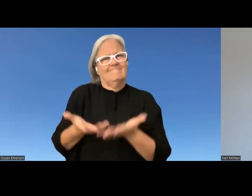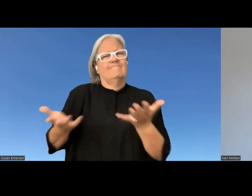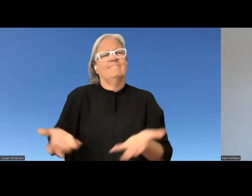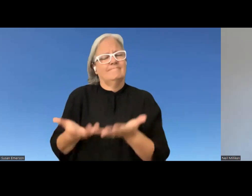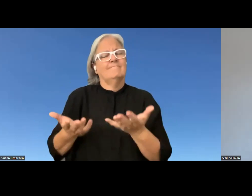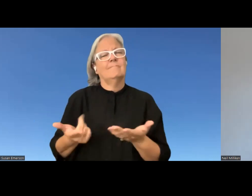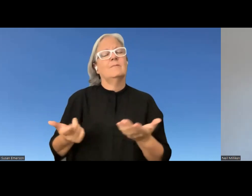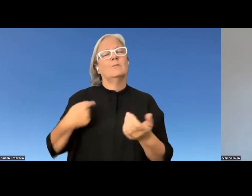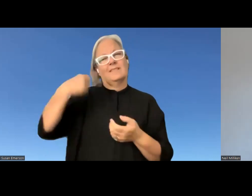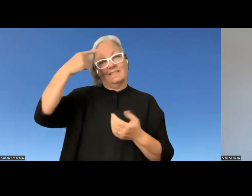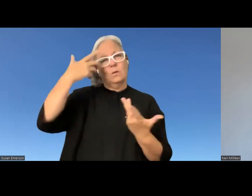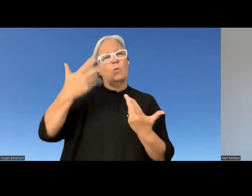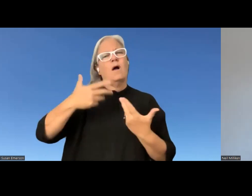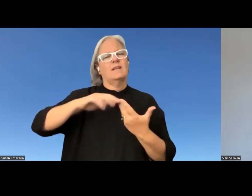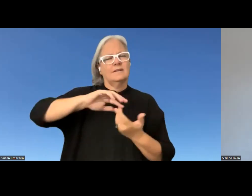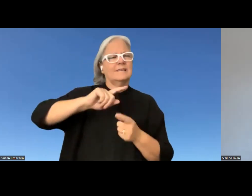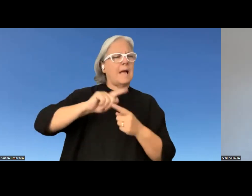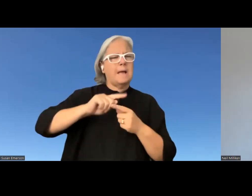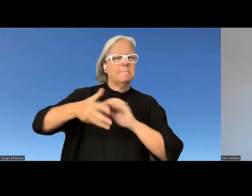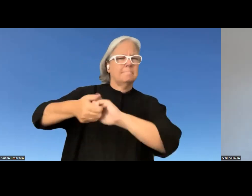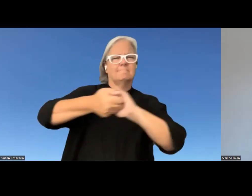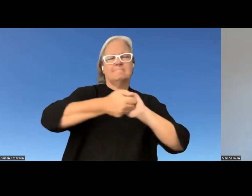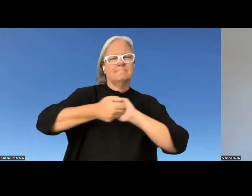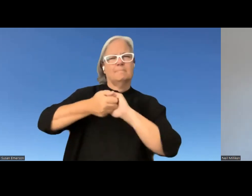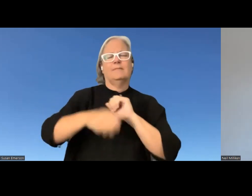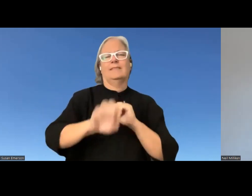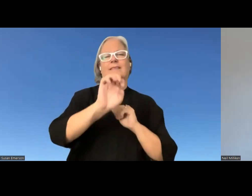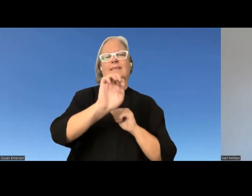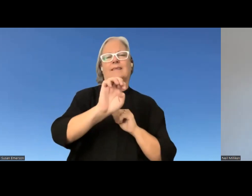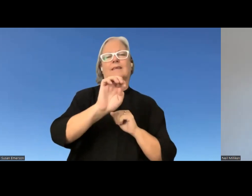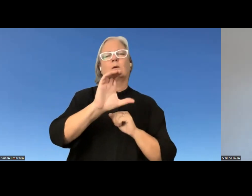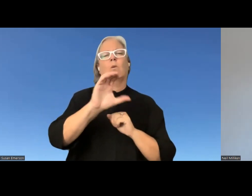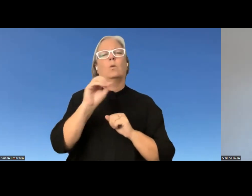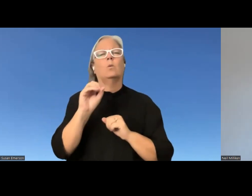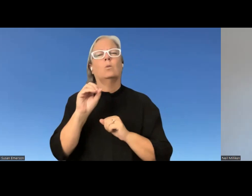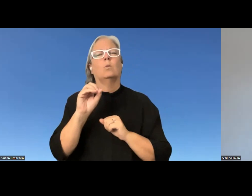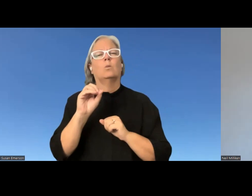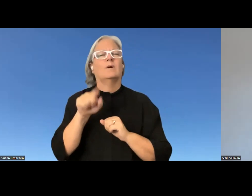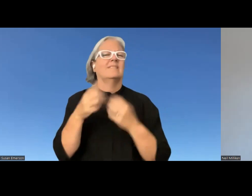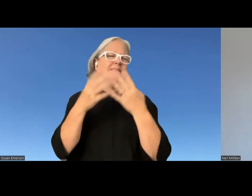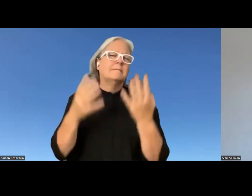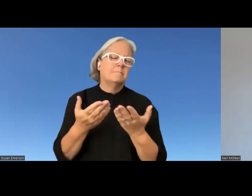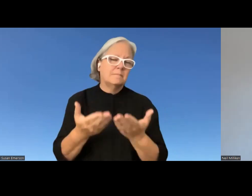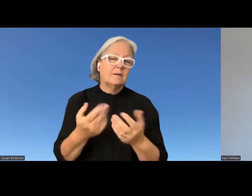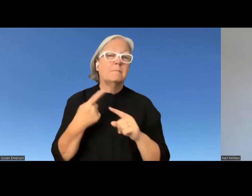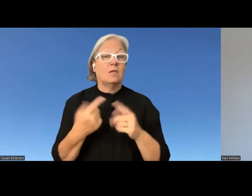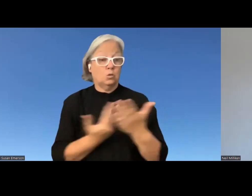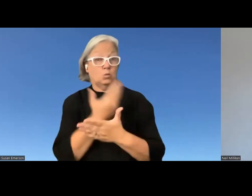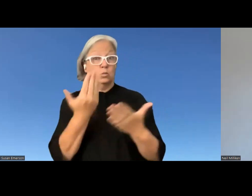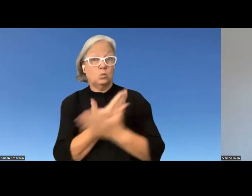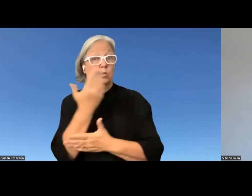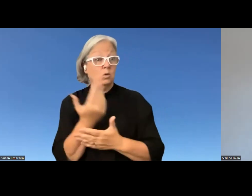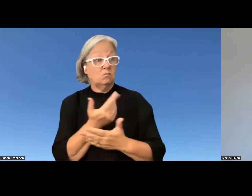view, but also selfishly, if we can find new stuff that we can work with, that's great for us.